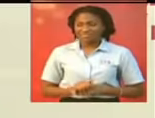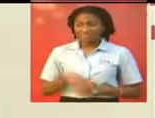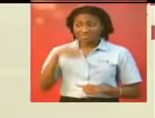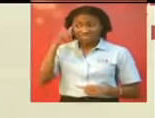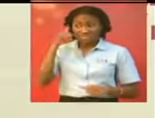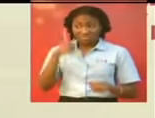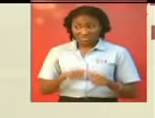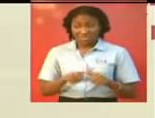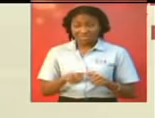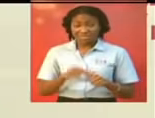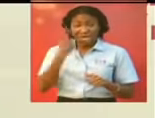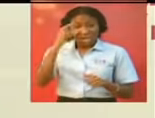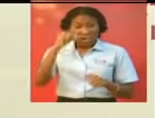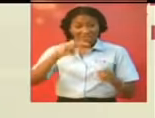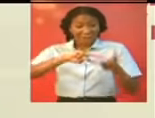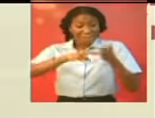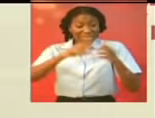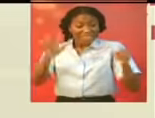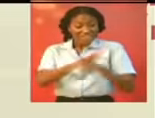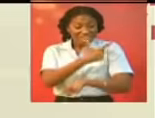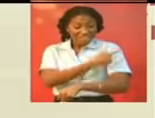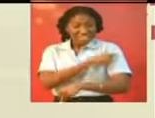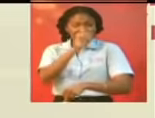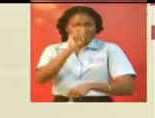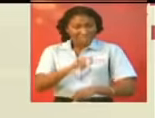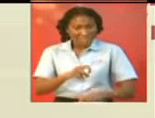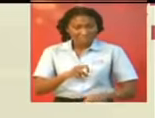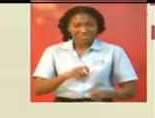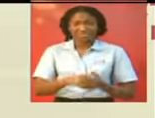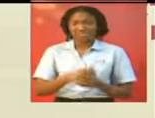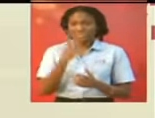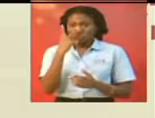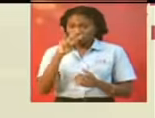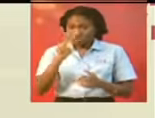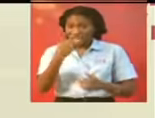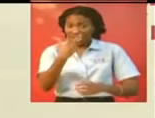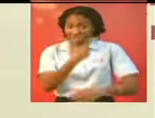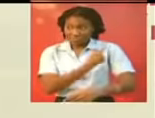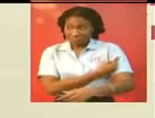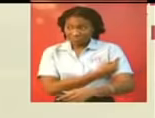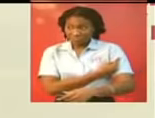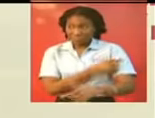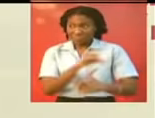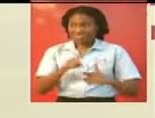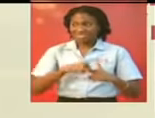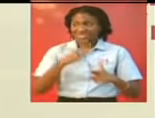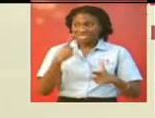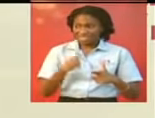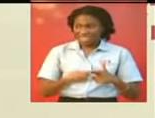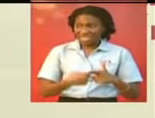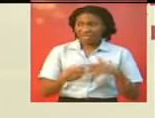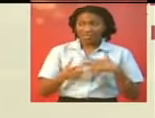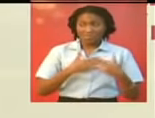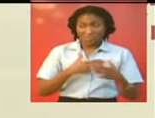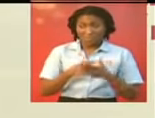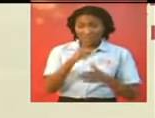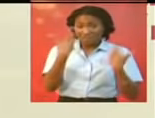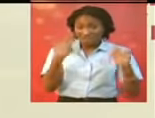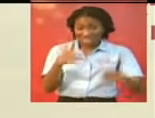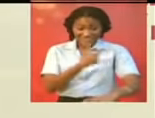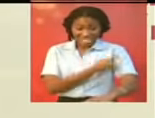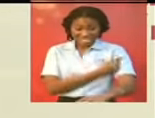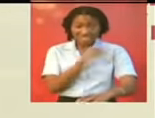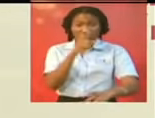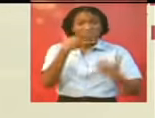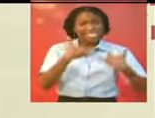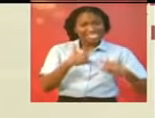over. Remember, to be fully vaccinated, you must get your second shot, and even though you are vaccinated, you